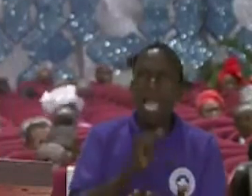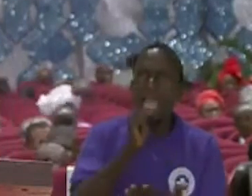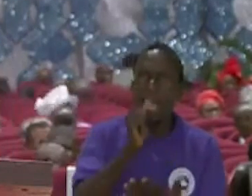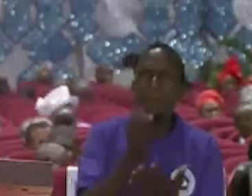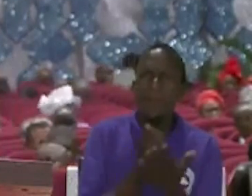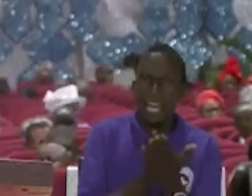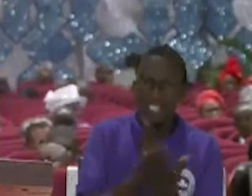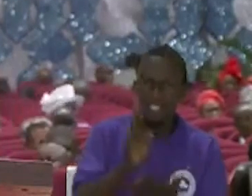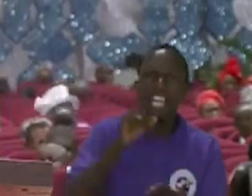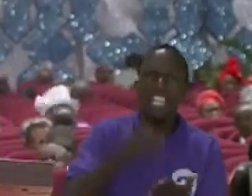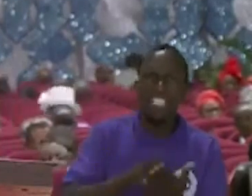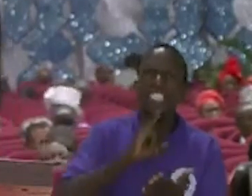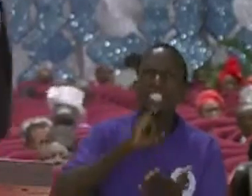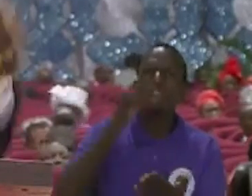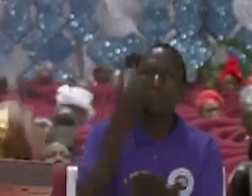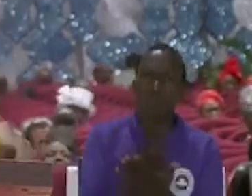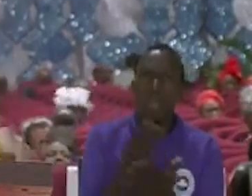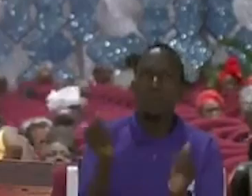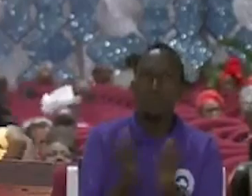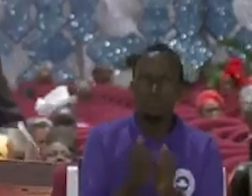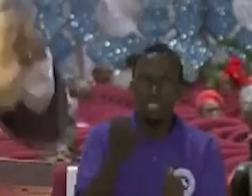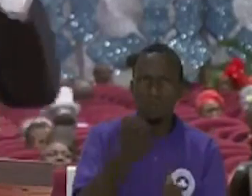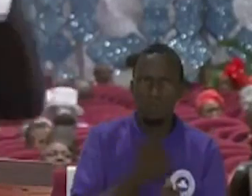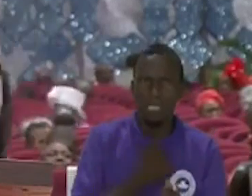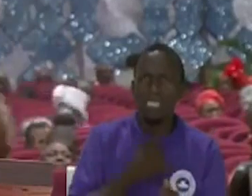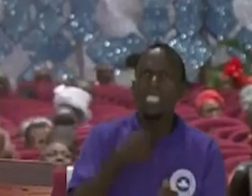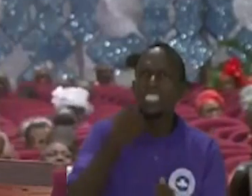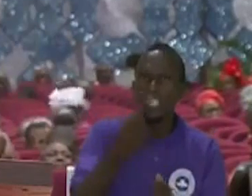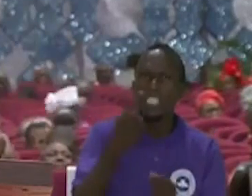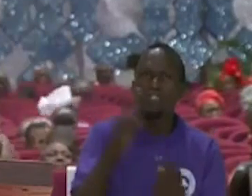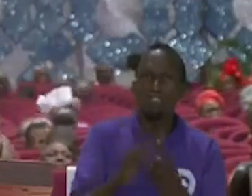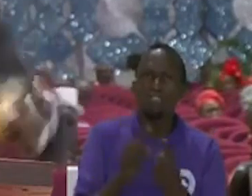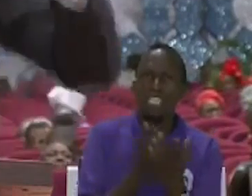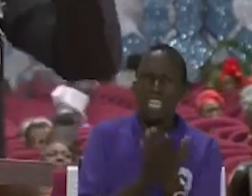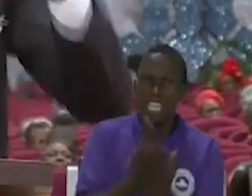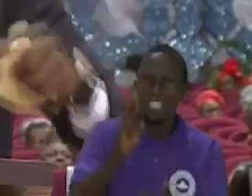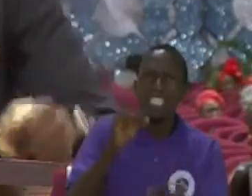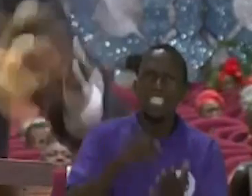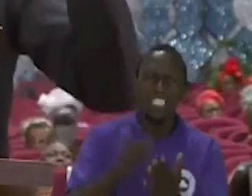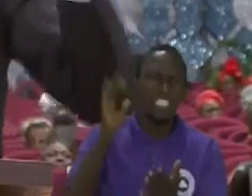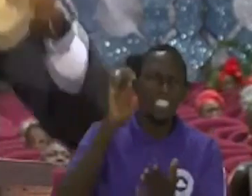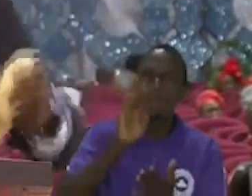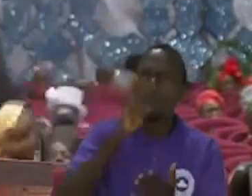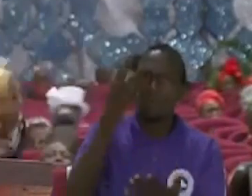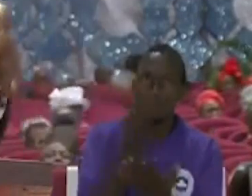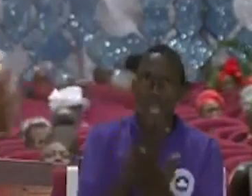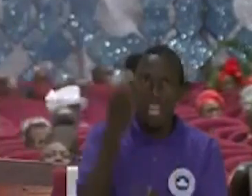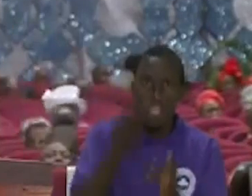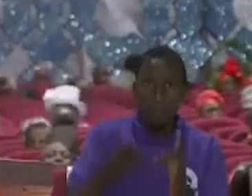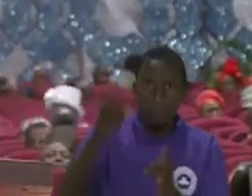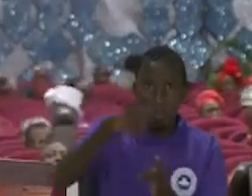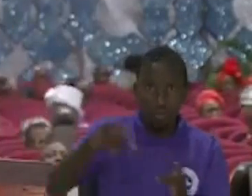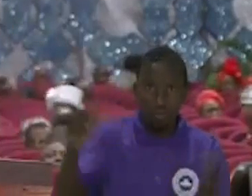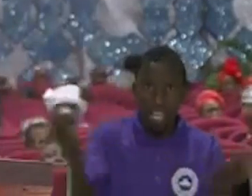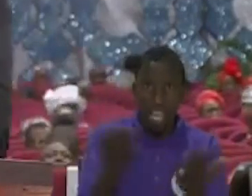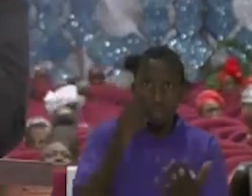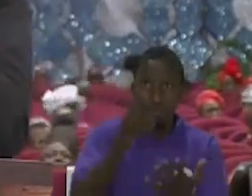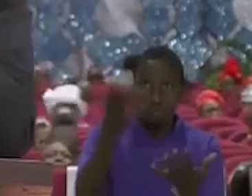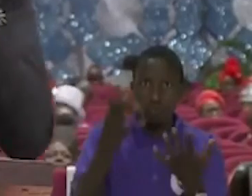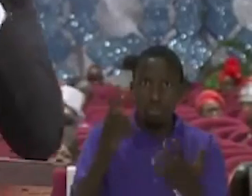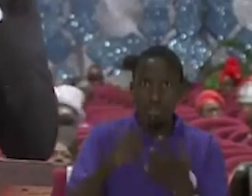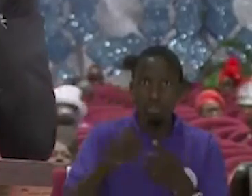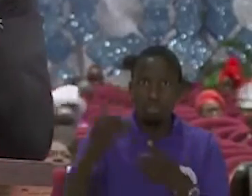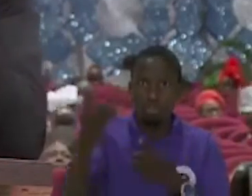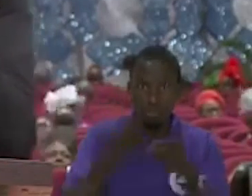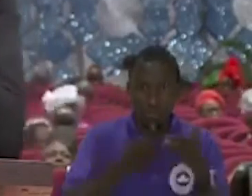with me. Say to the righteous, it shall be well. If you are here this day and you want to dominate, rise to your feet. Even as we take the confessions,